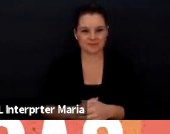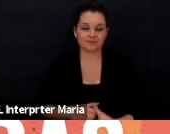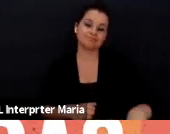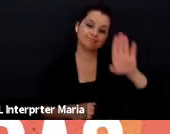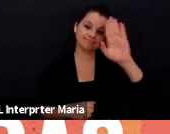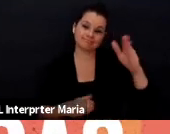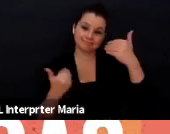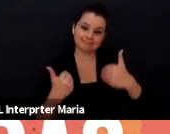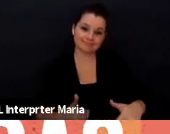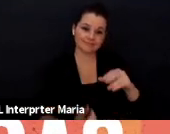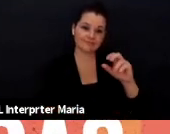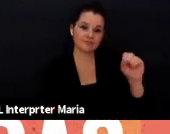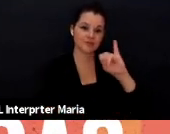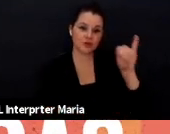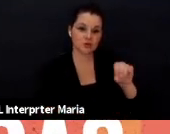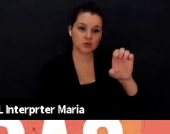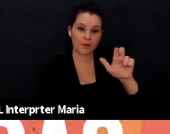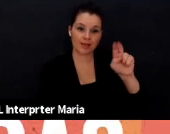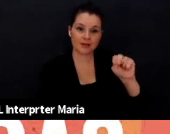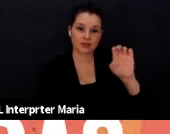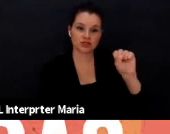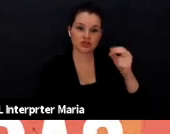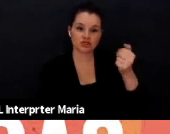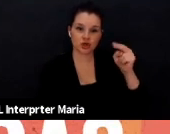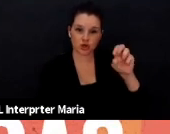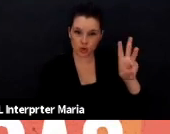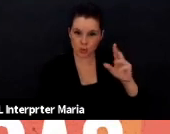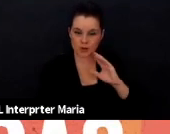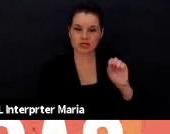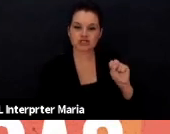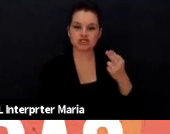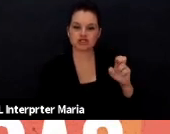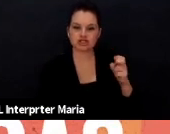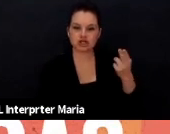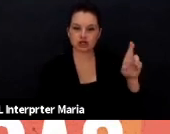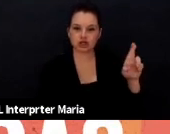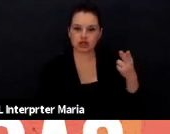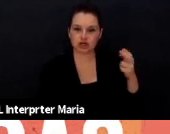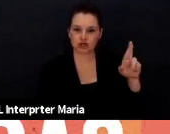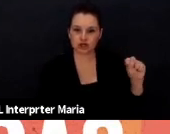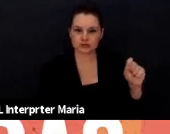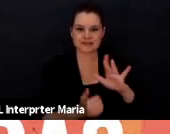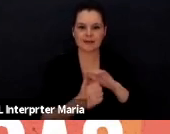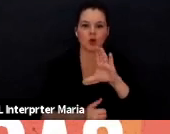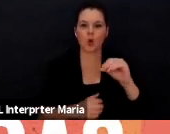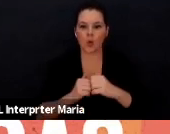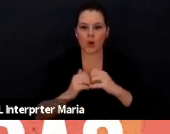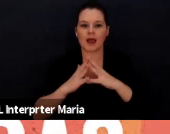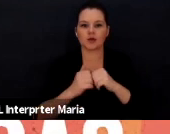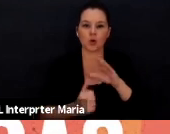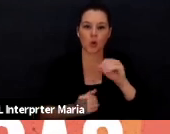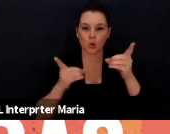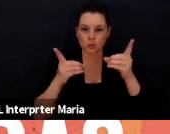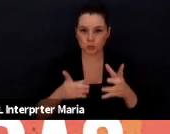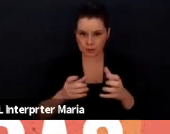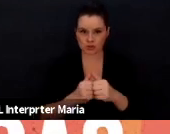Hi, my name is Joellen Chernow. I use the pronouns she, her, hers. I'm the co-founder and co-director